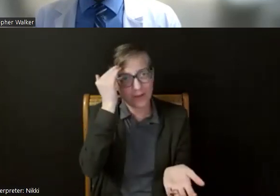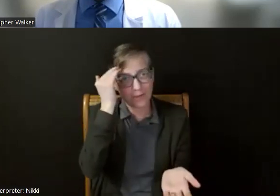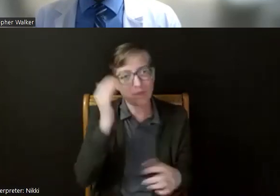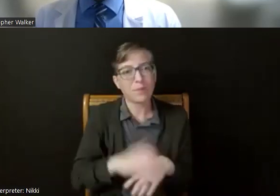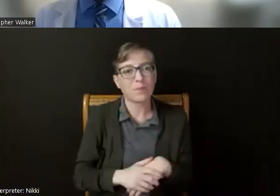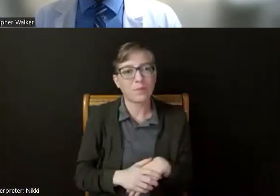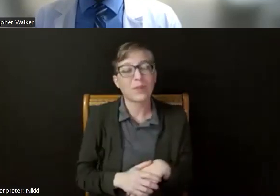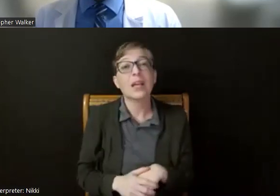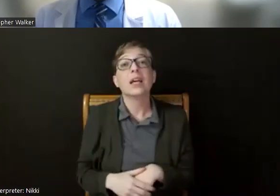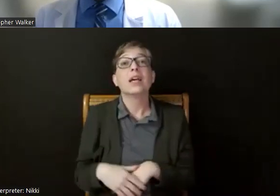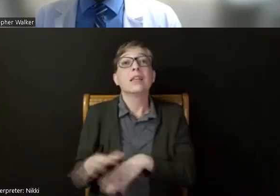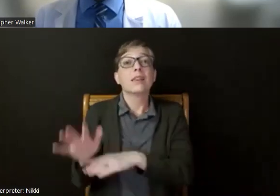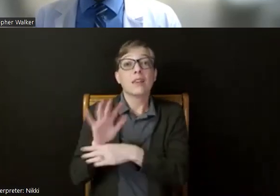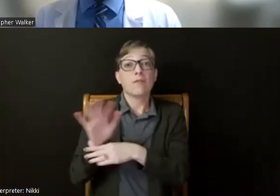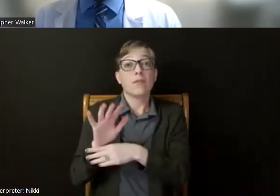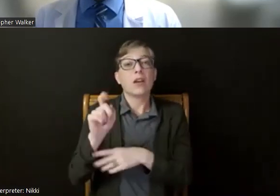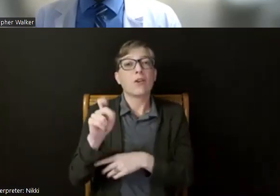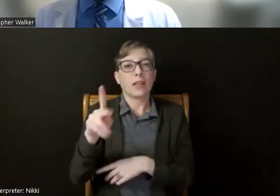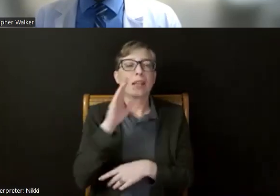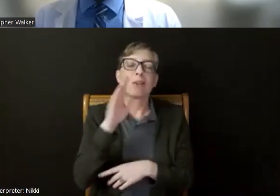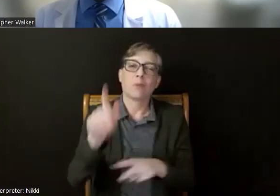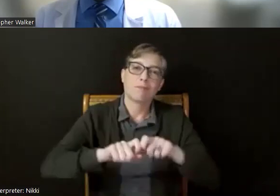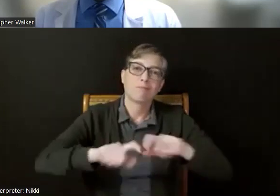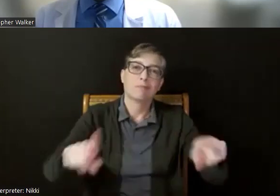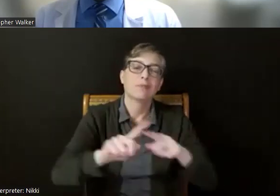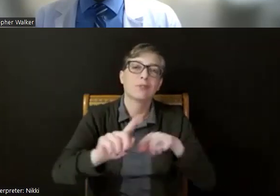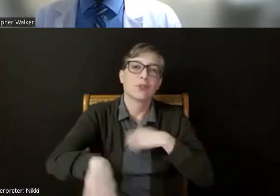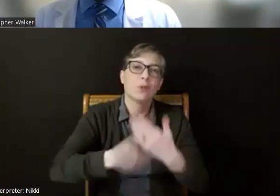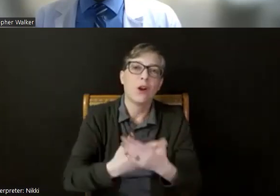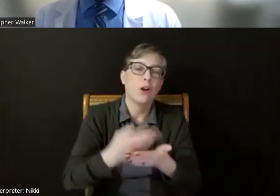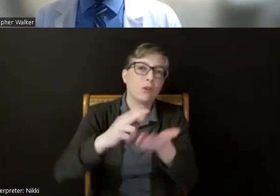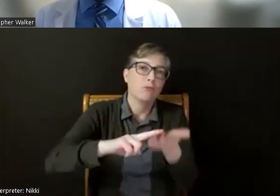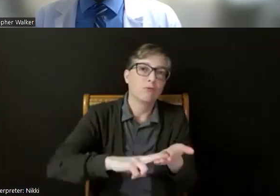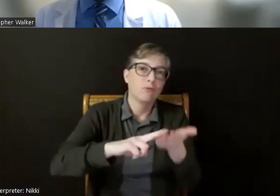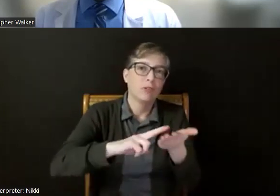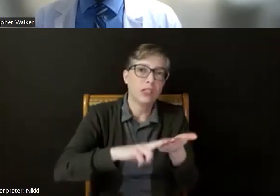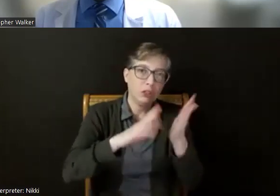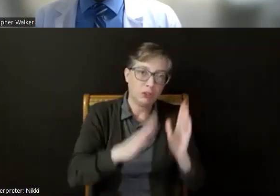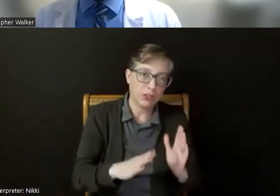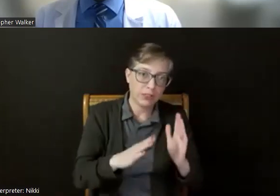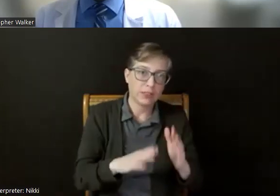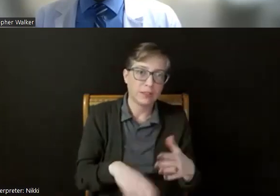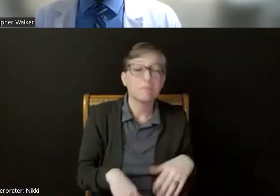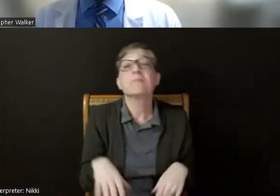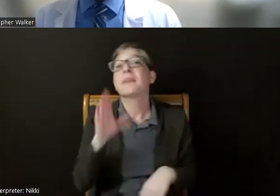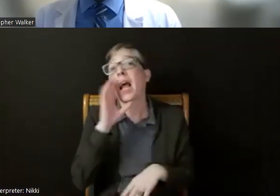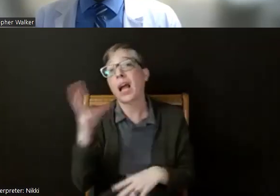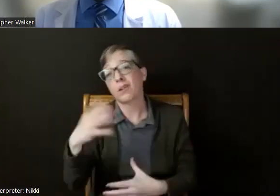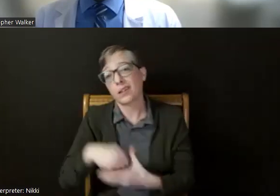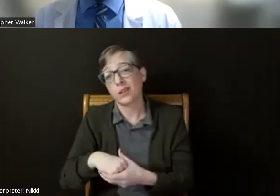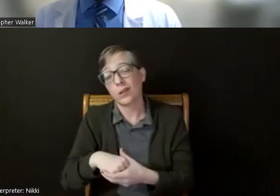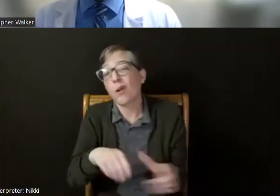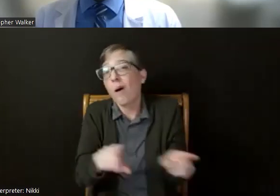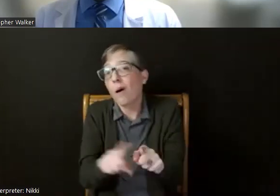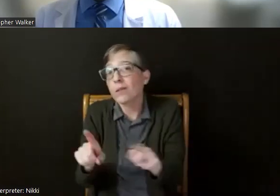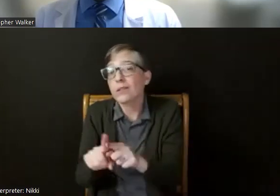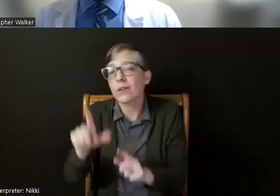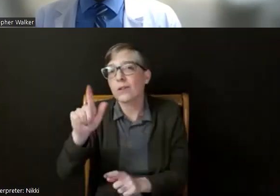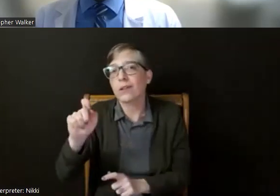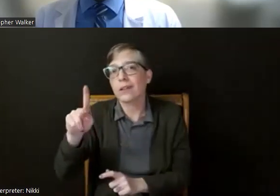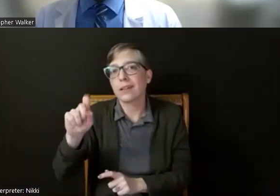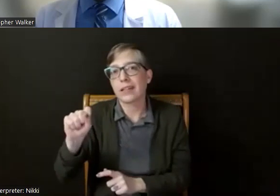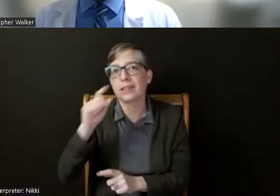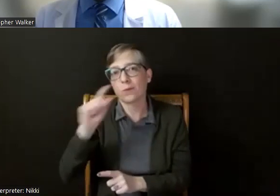sent to all registrants next week. I will also include the other links that we've received, also the links to the cancer services programs